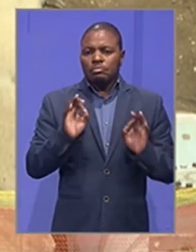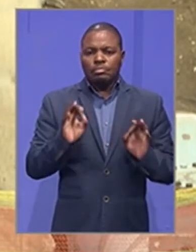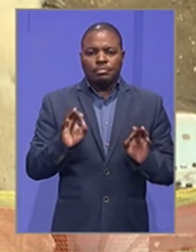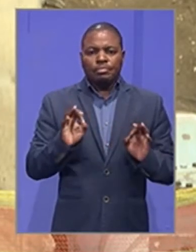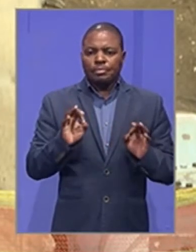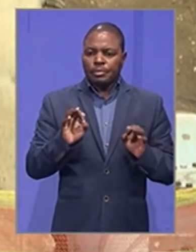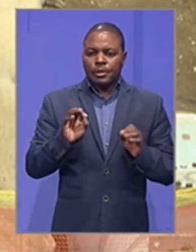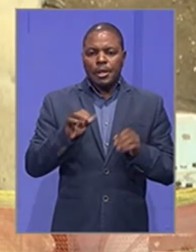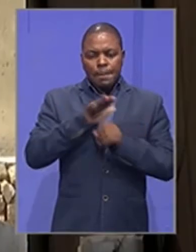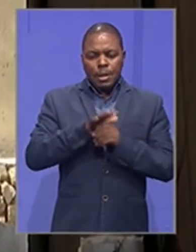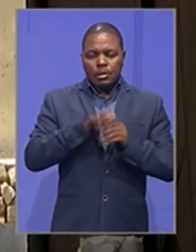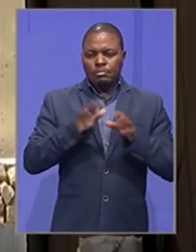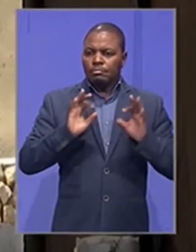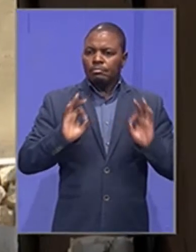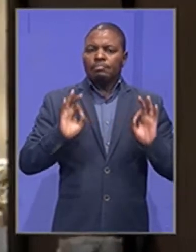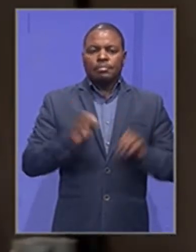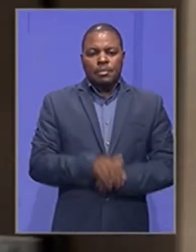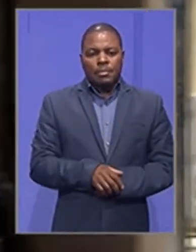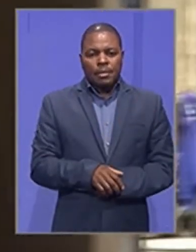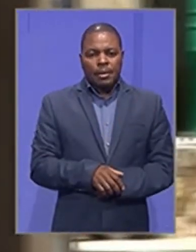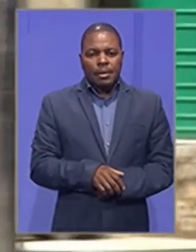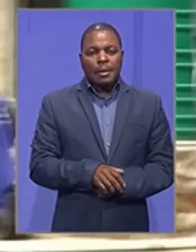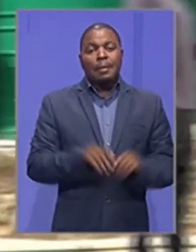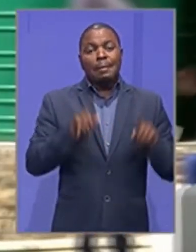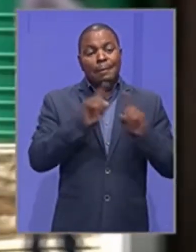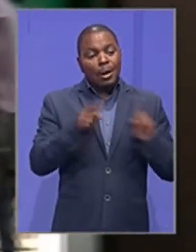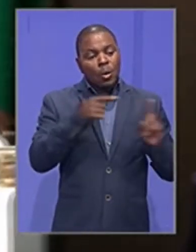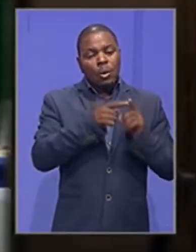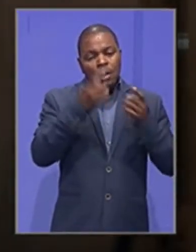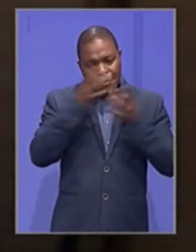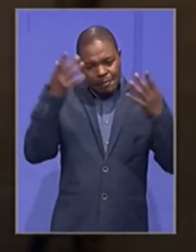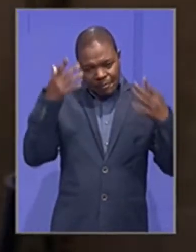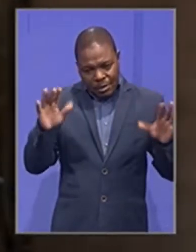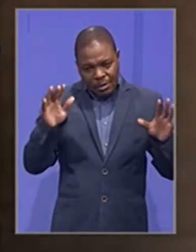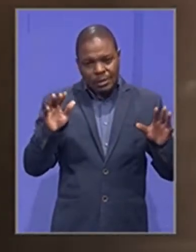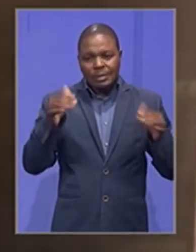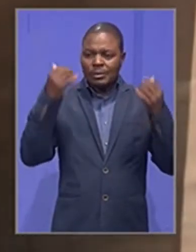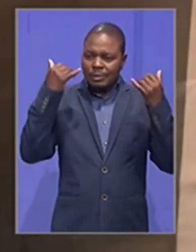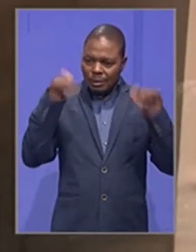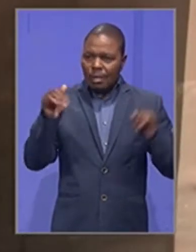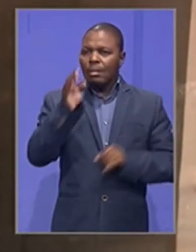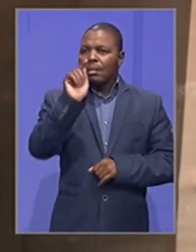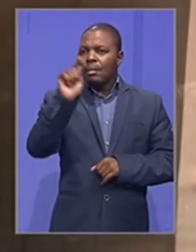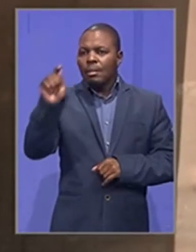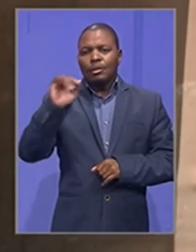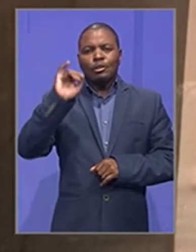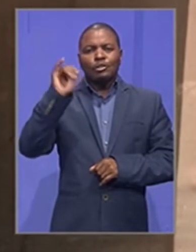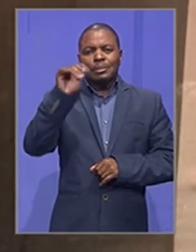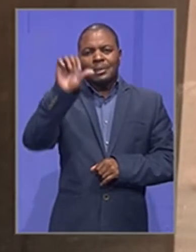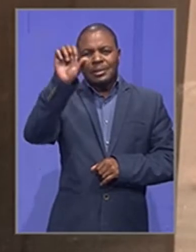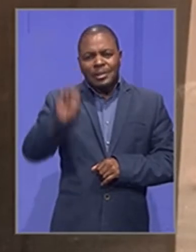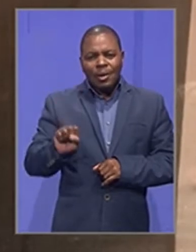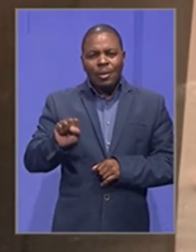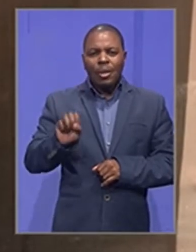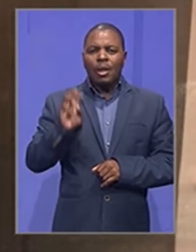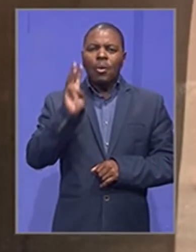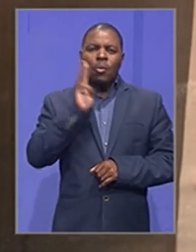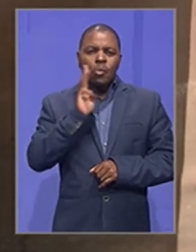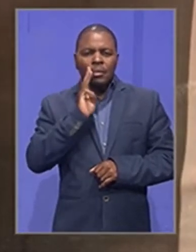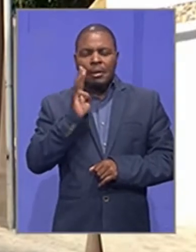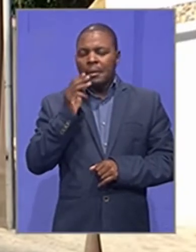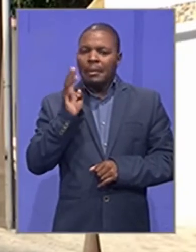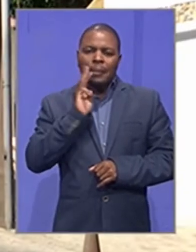their pressures restored. Le mororo go dirilwe netefaletso eno, bontsi ba dikgaolo tsa Johannesburg South di ne di santse di sena